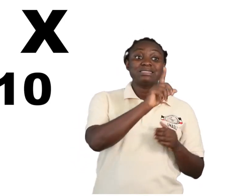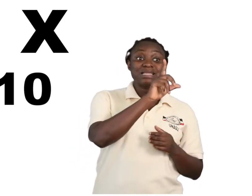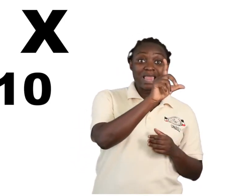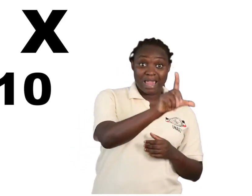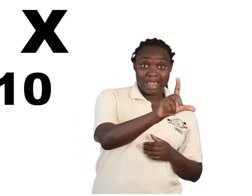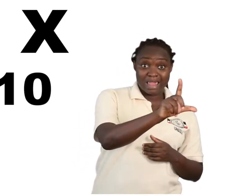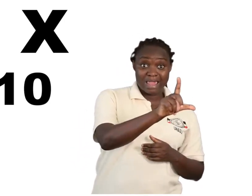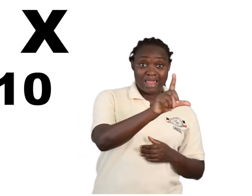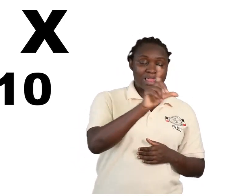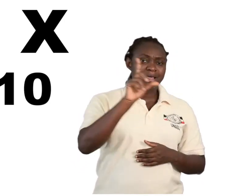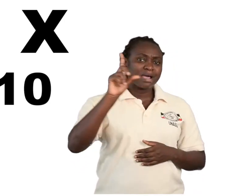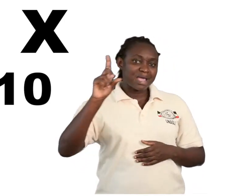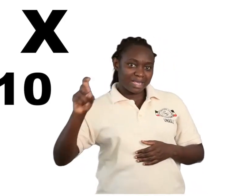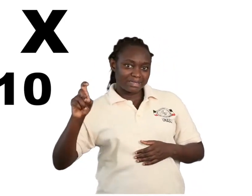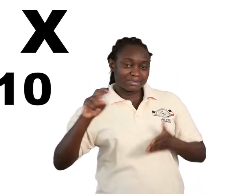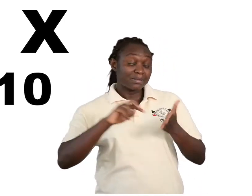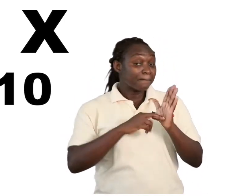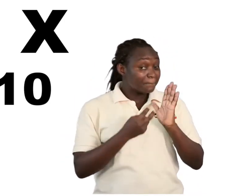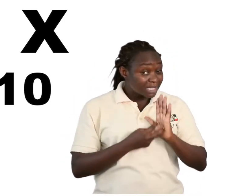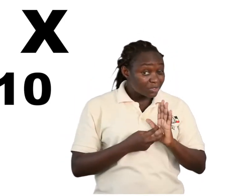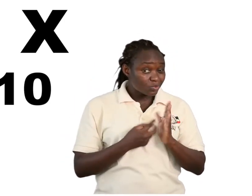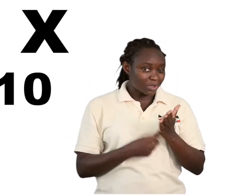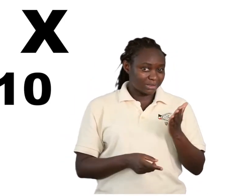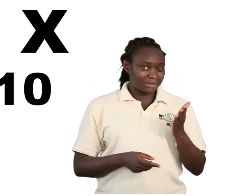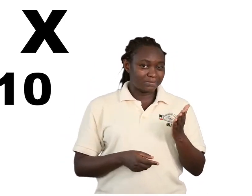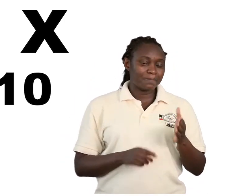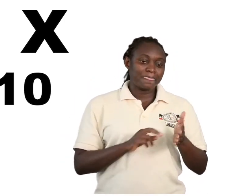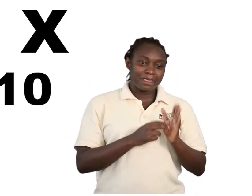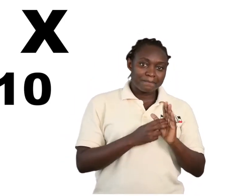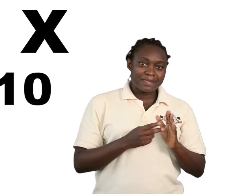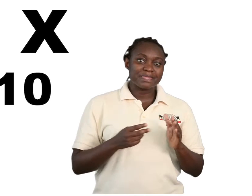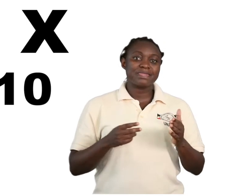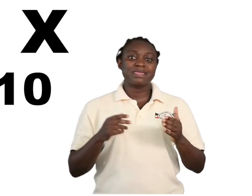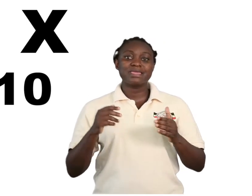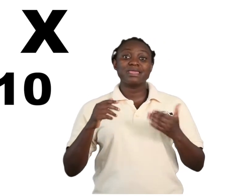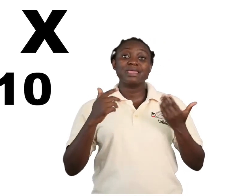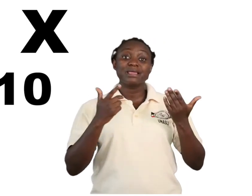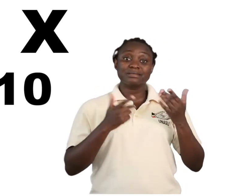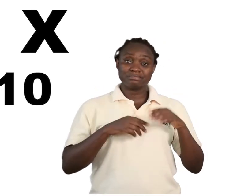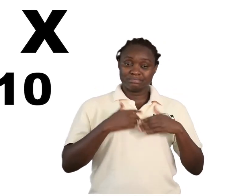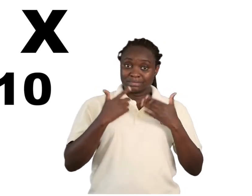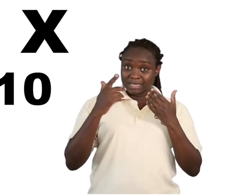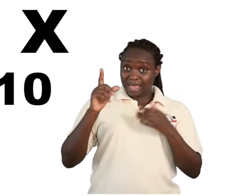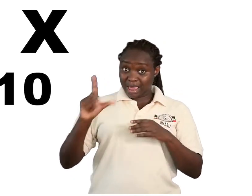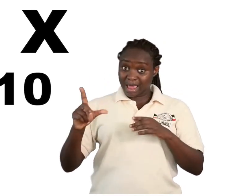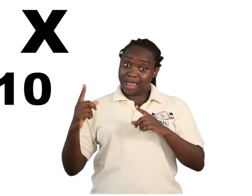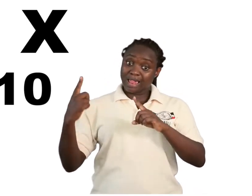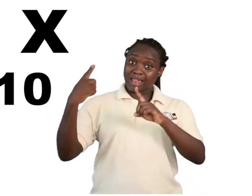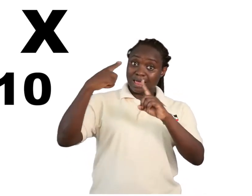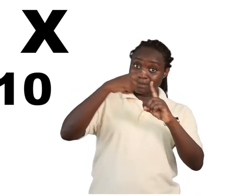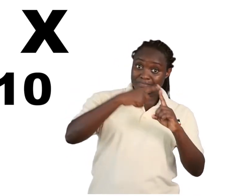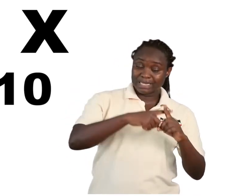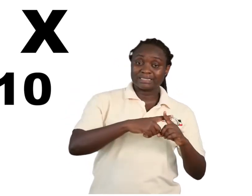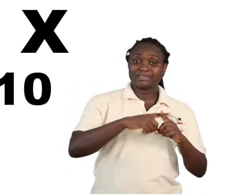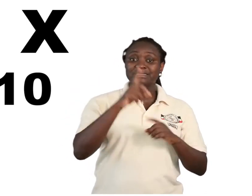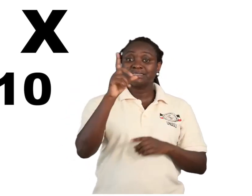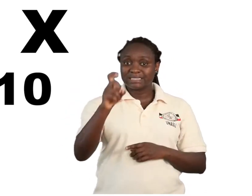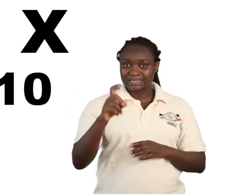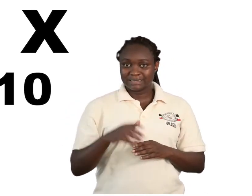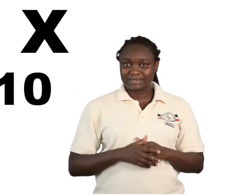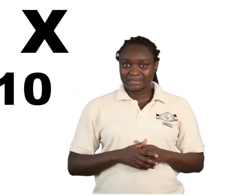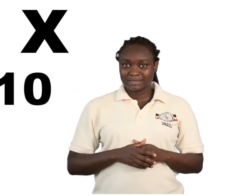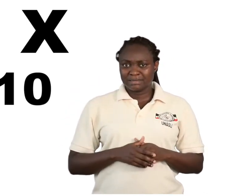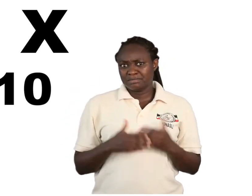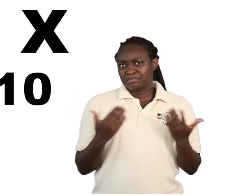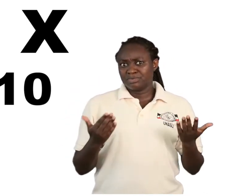means that we're adding the X to L. Which L was? Yes, it was 50. Then